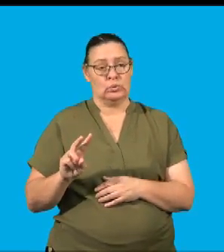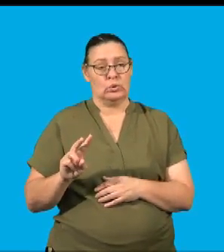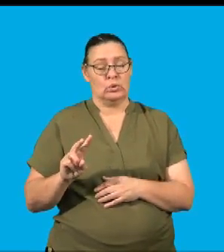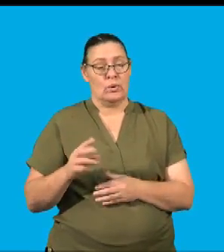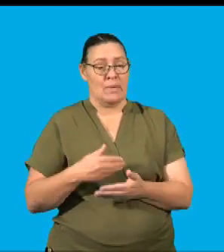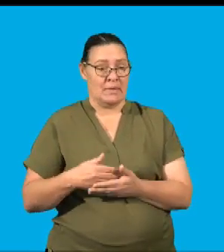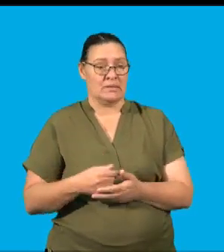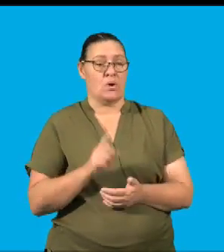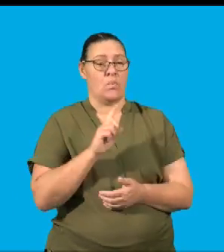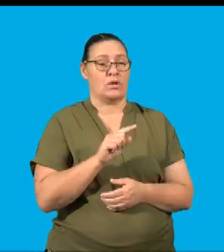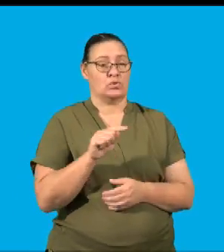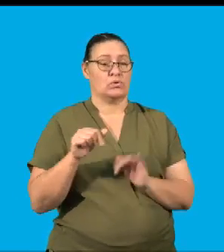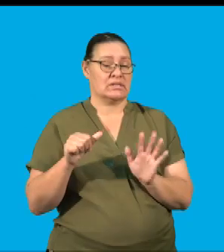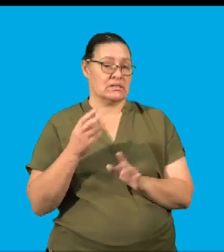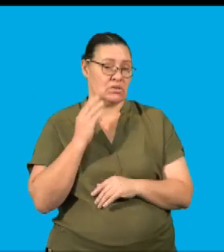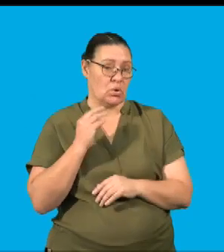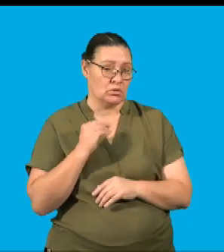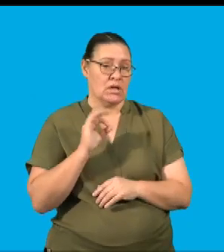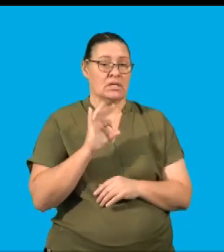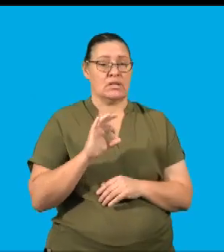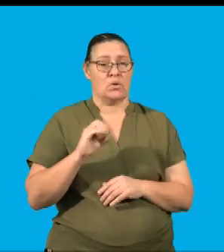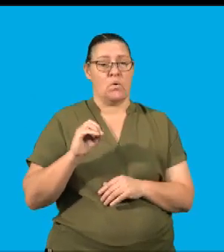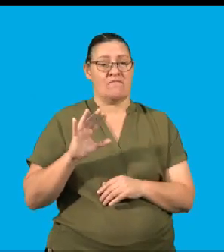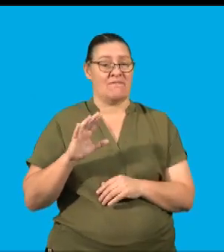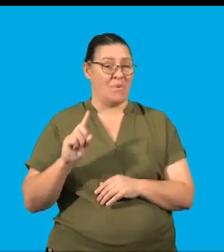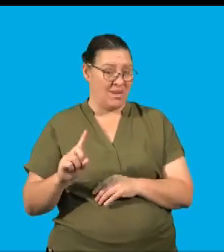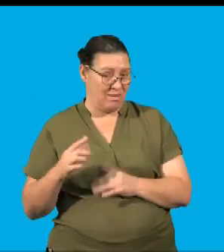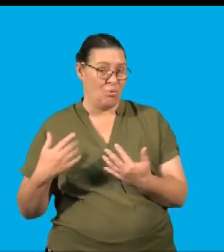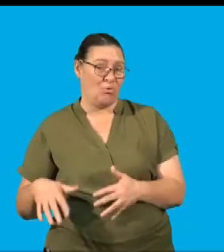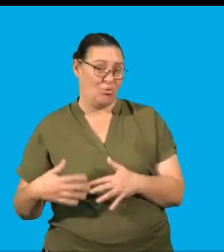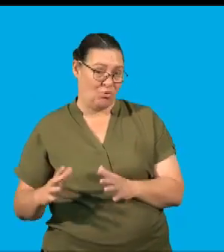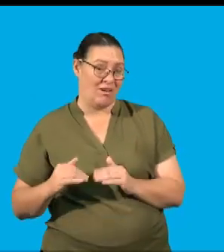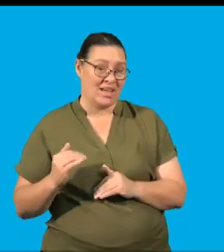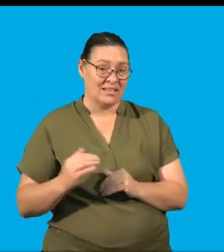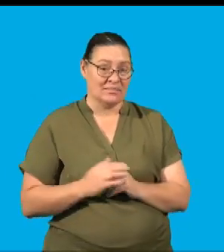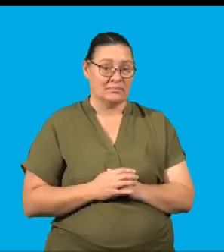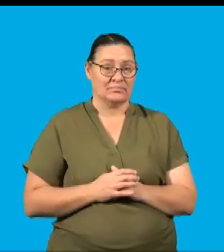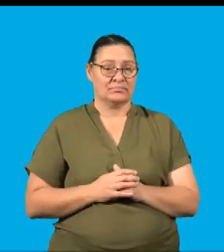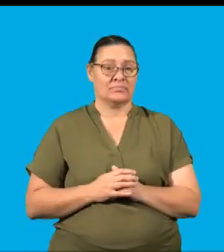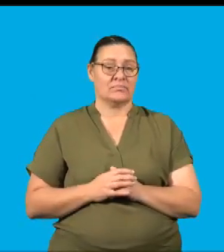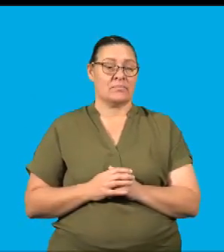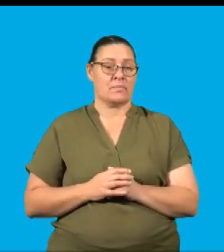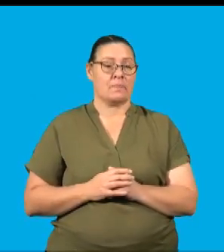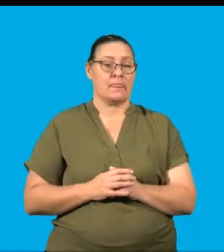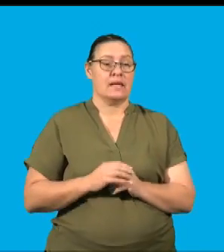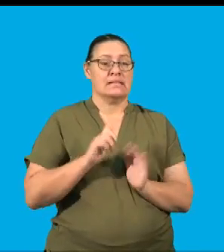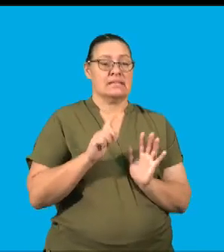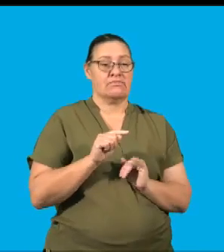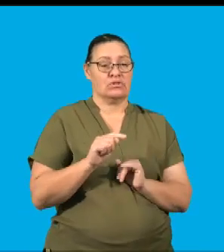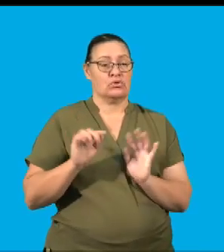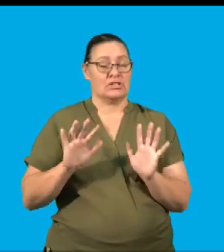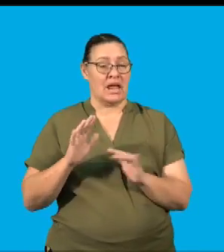cases reported. And between 1 to 6 years old, it was 3,051 cases